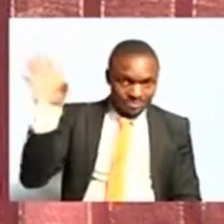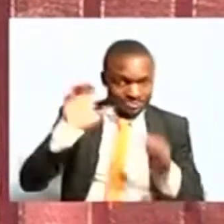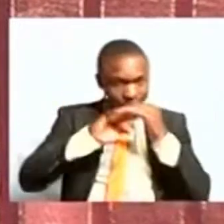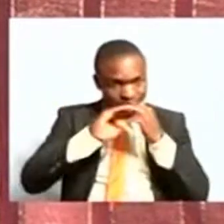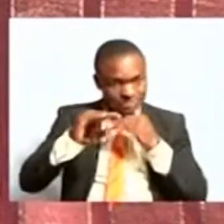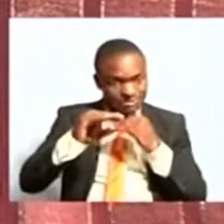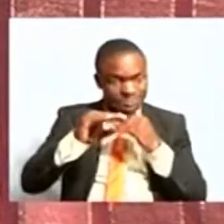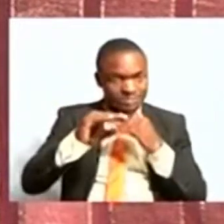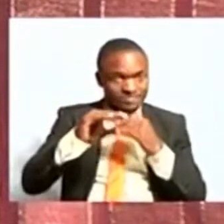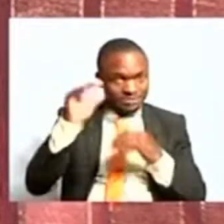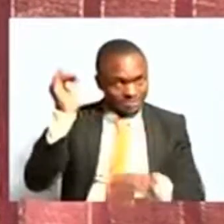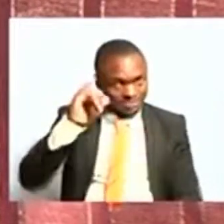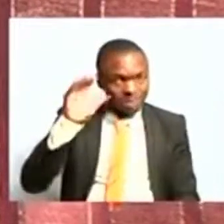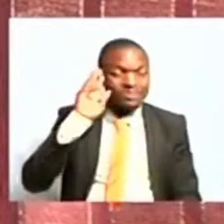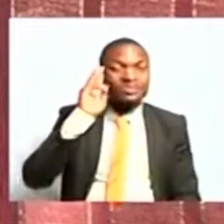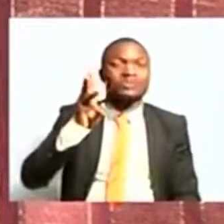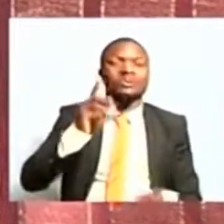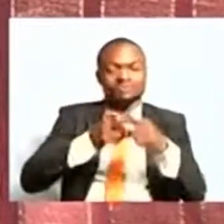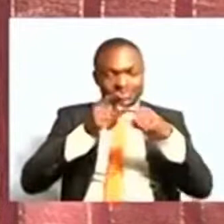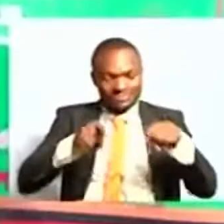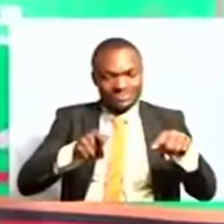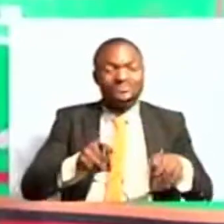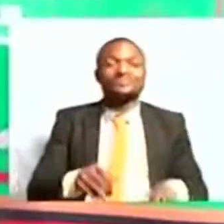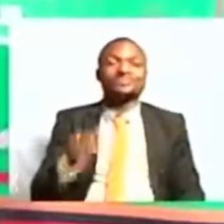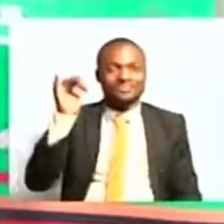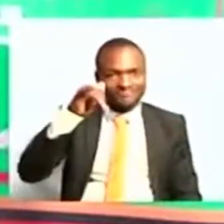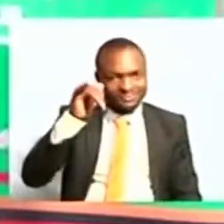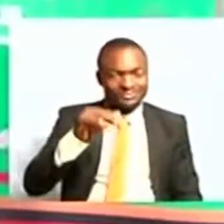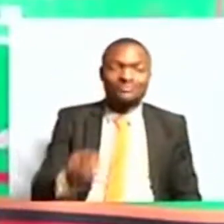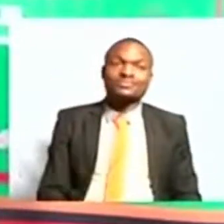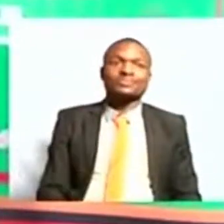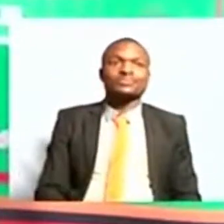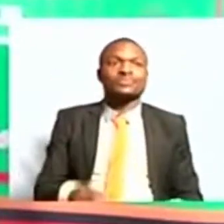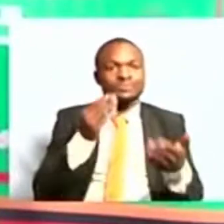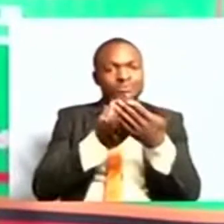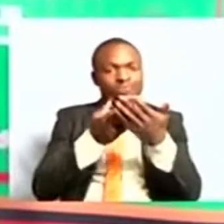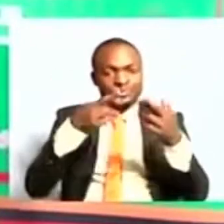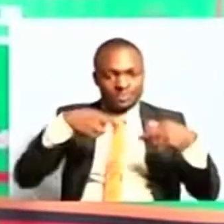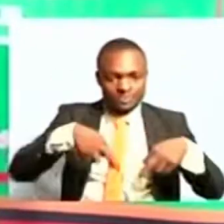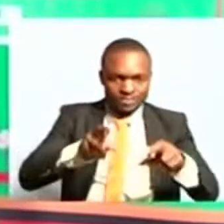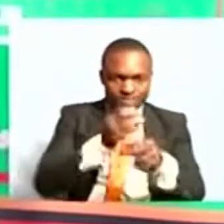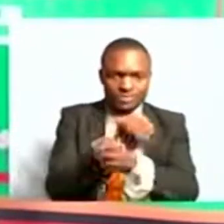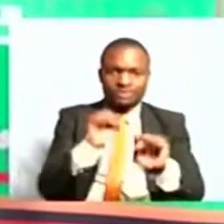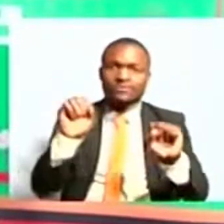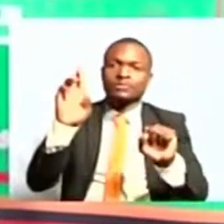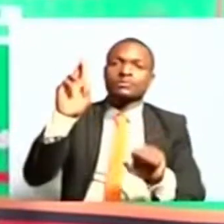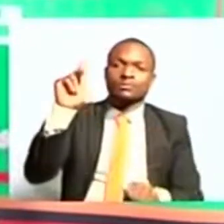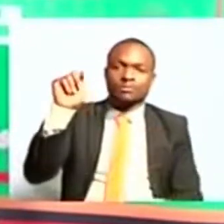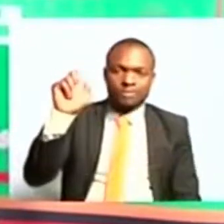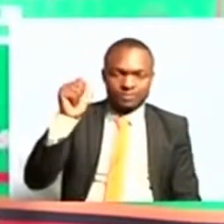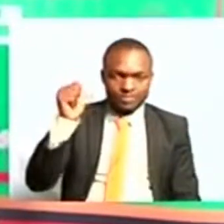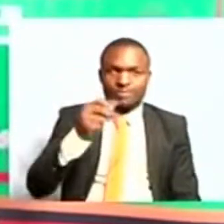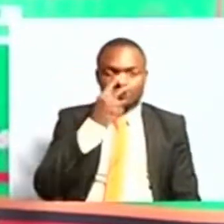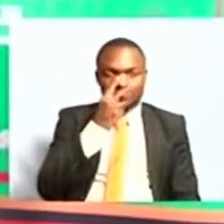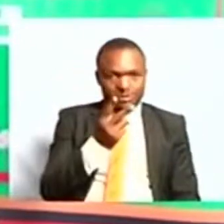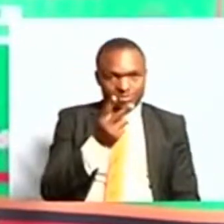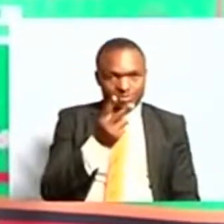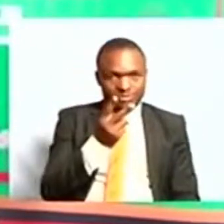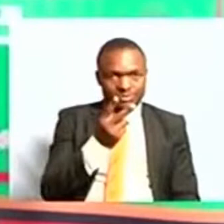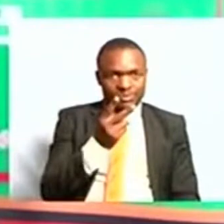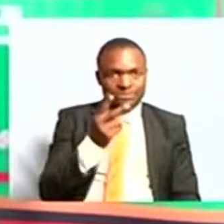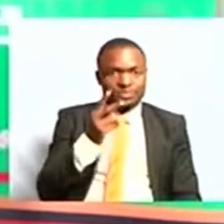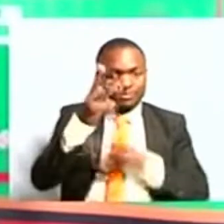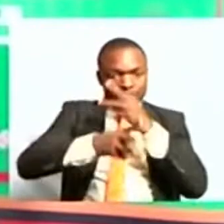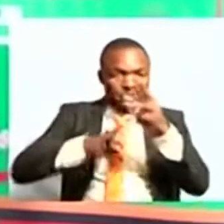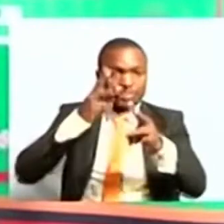level, definitely, it shall be done. Okay. Yes. Right. This is Road Safety with RATSA, and we are looking at the